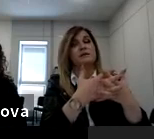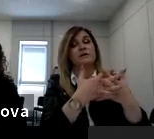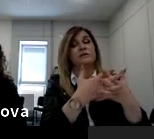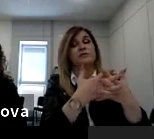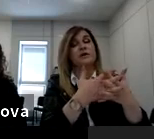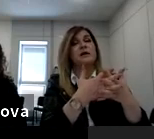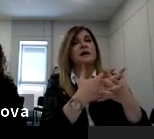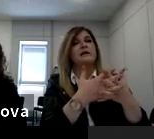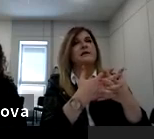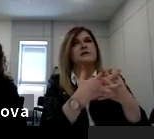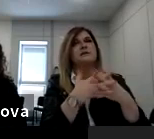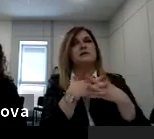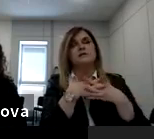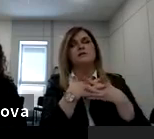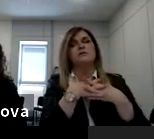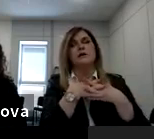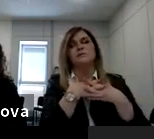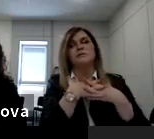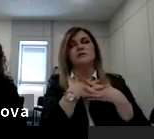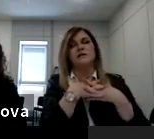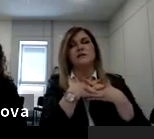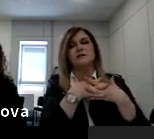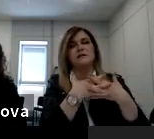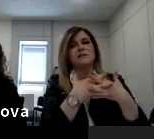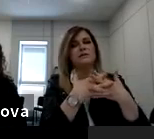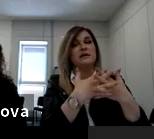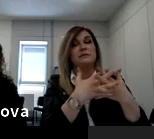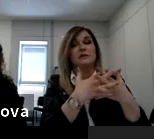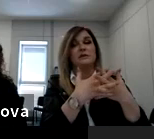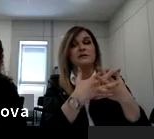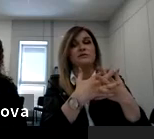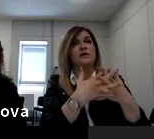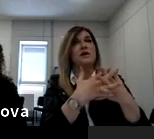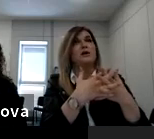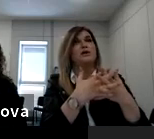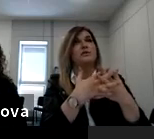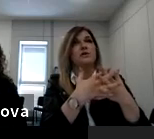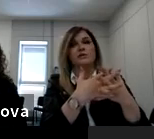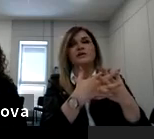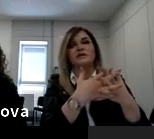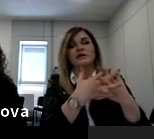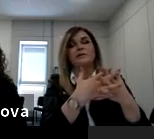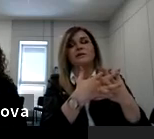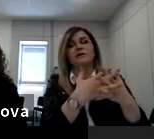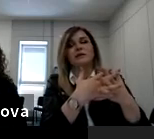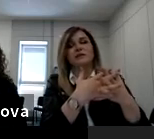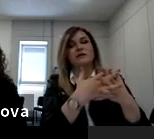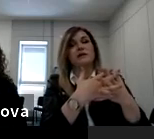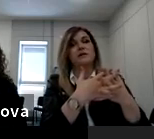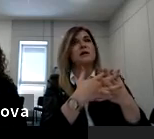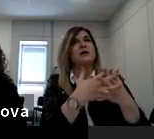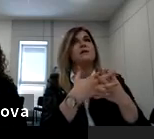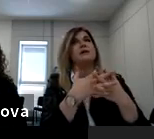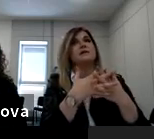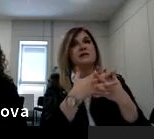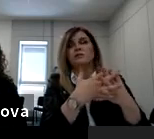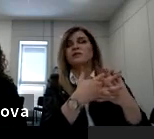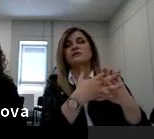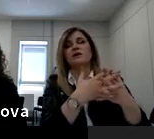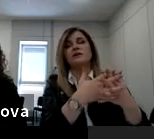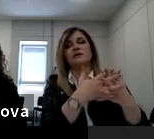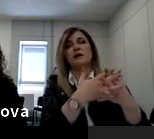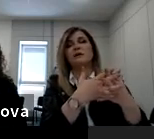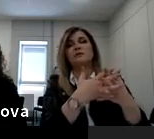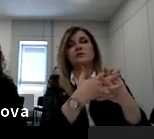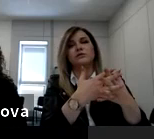with manufacturer. I think it's not only up to INTILED, it's about any manufacturer who work with dynamic lighting, yes, because they